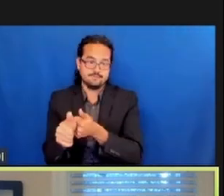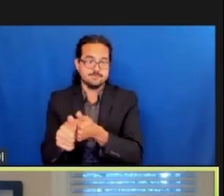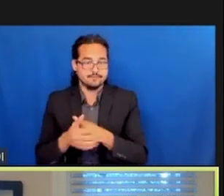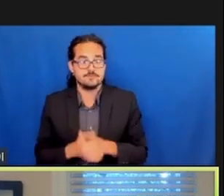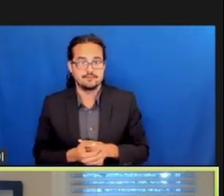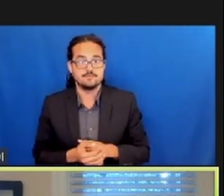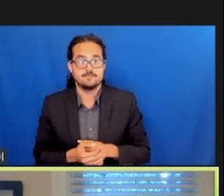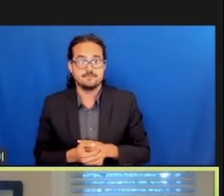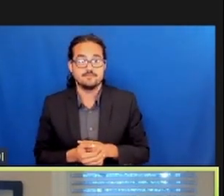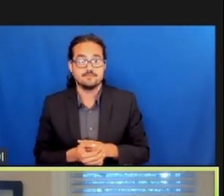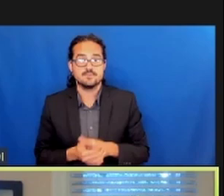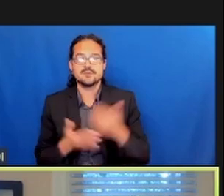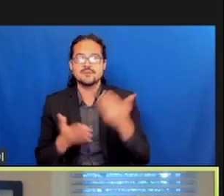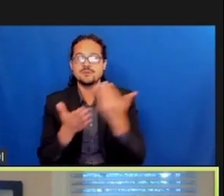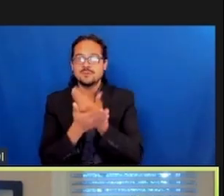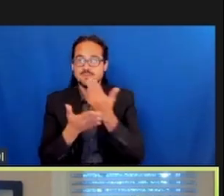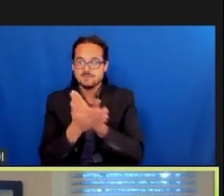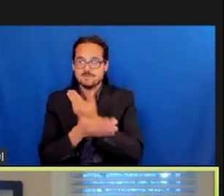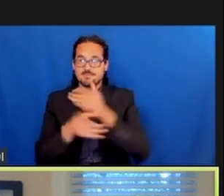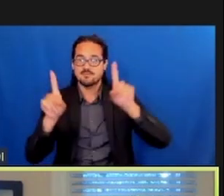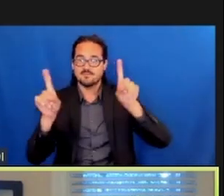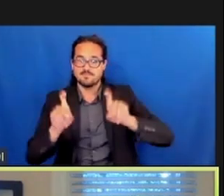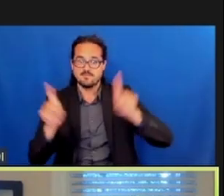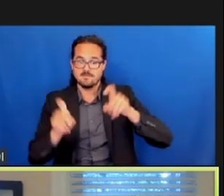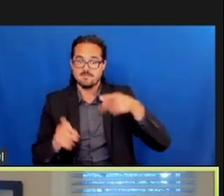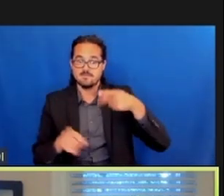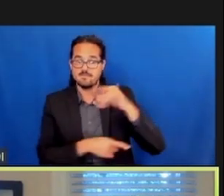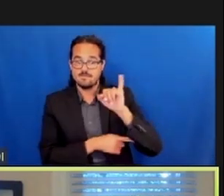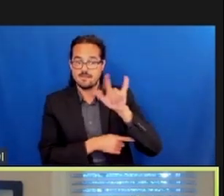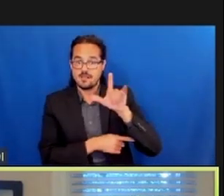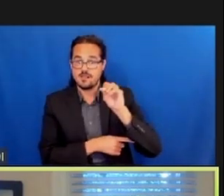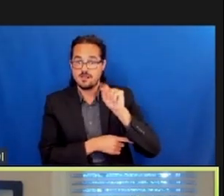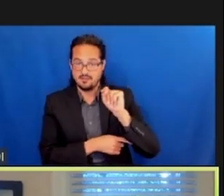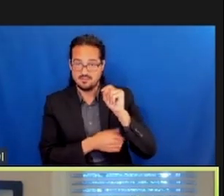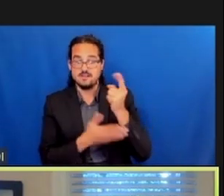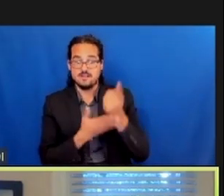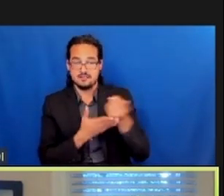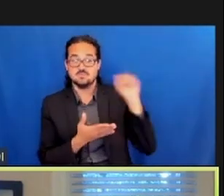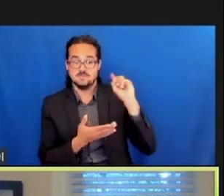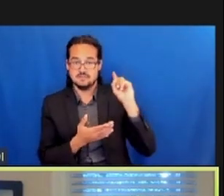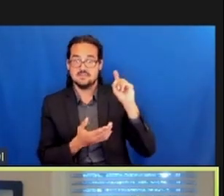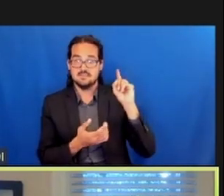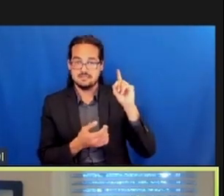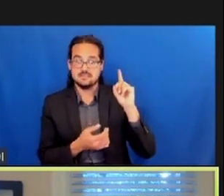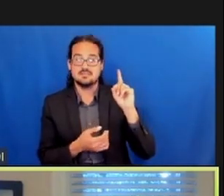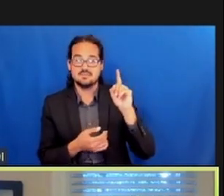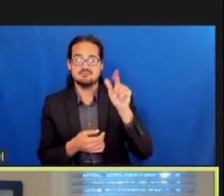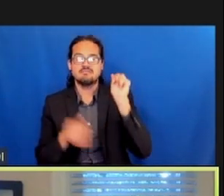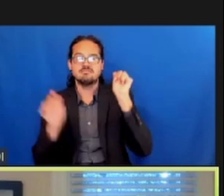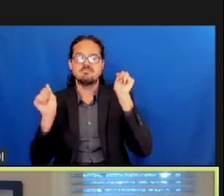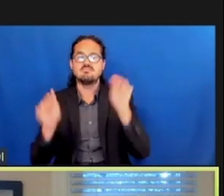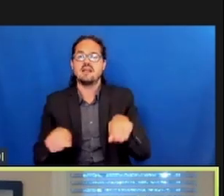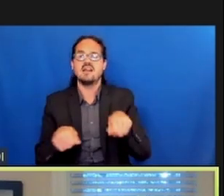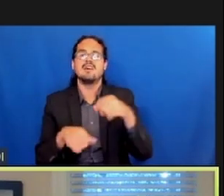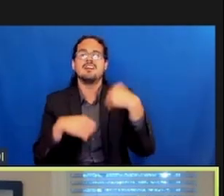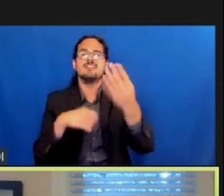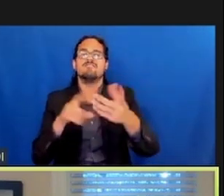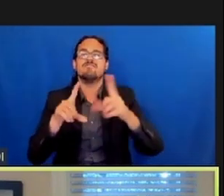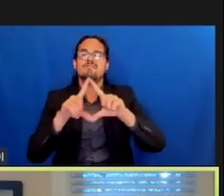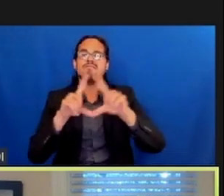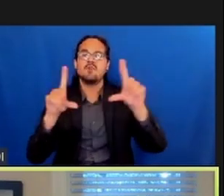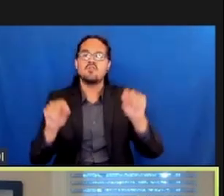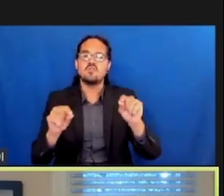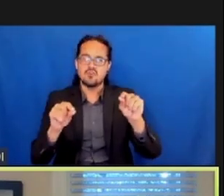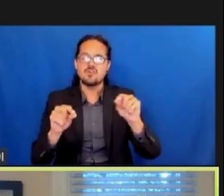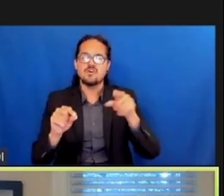you can buy at CVS today if you want access to testing. It's almost just about $10 per Binax card now. But we